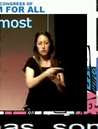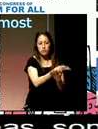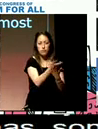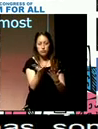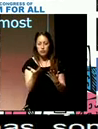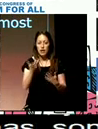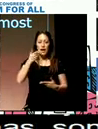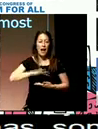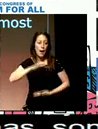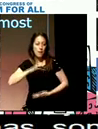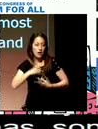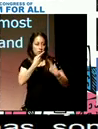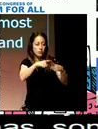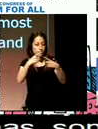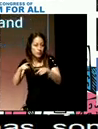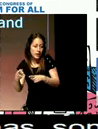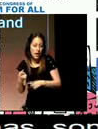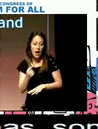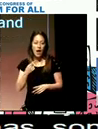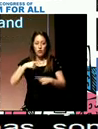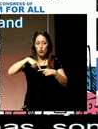human diversity, our different skills.